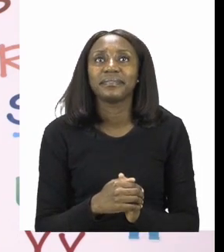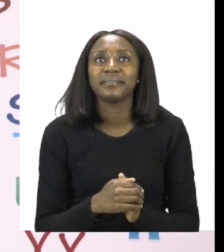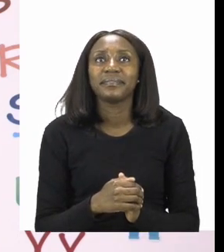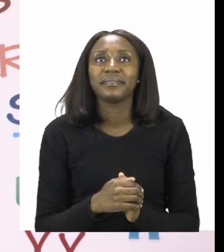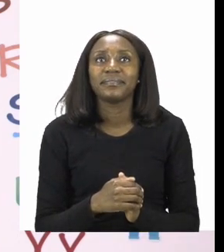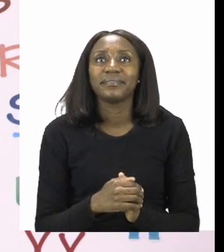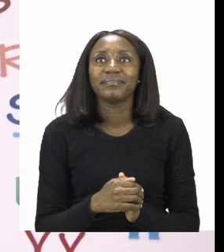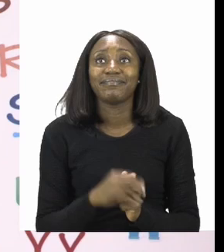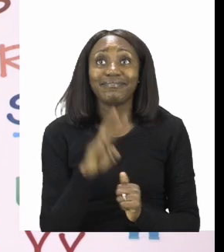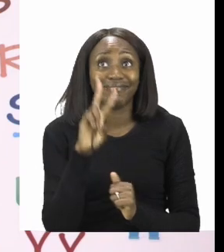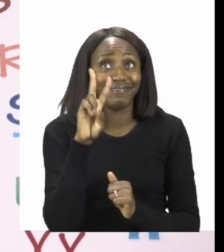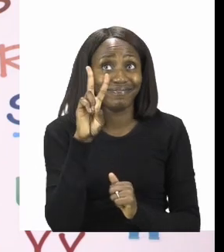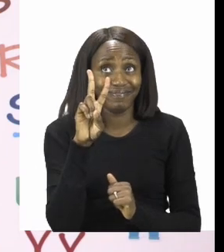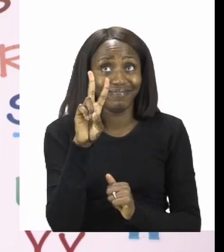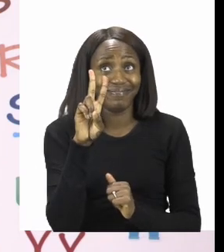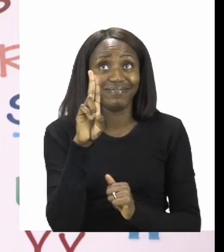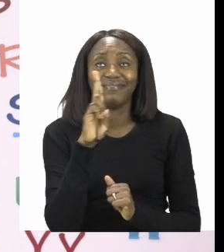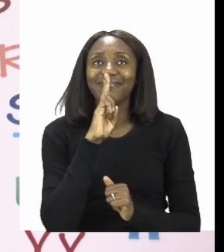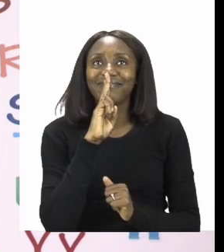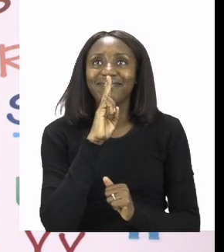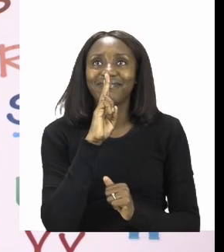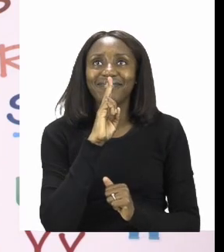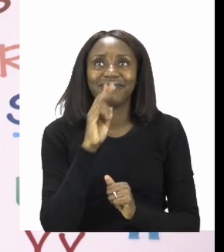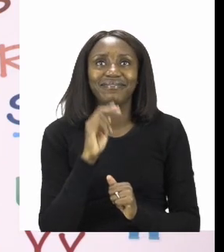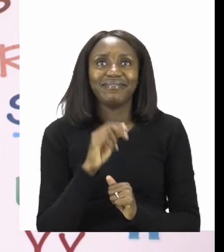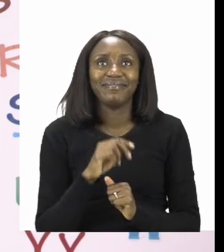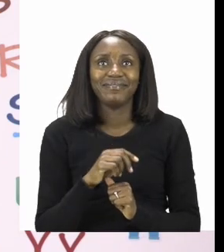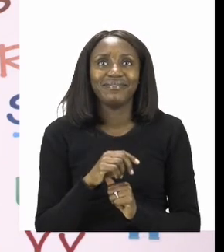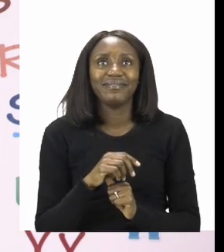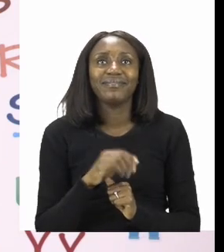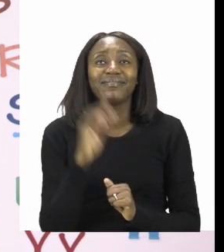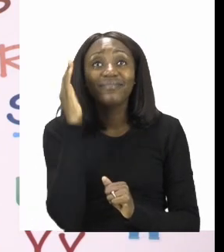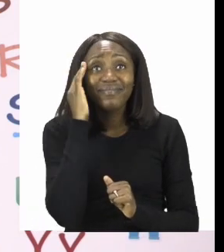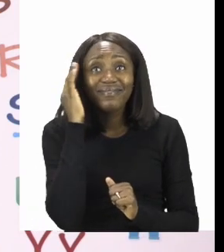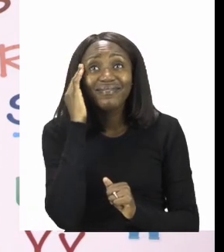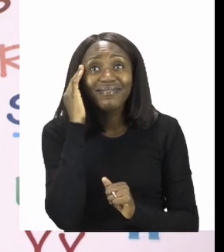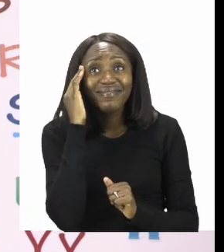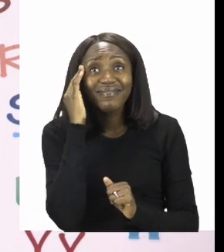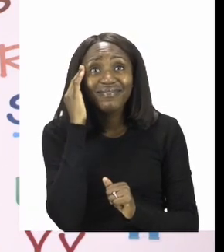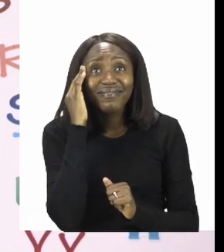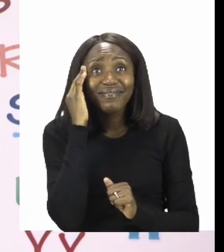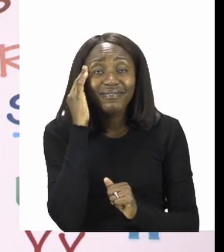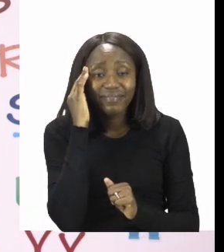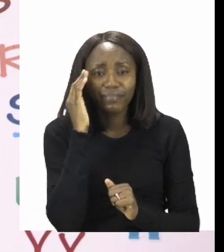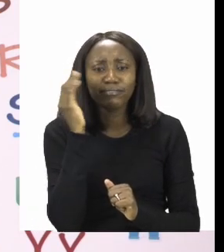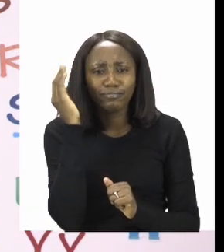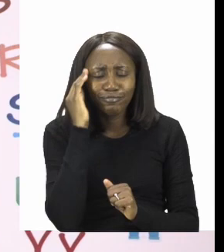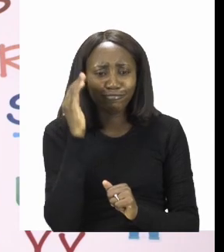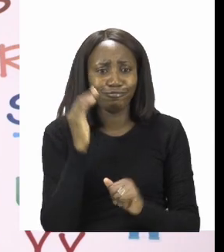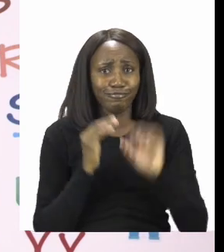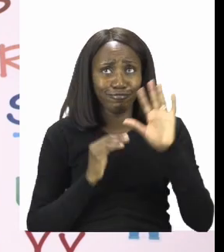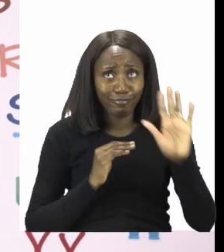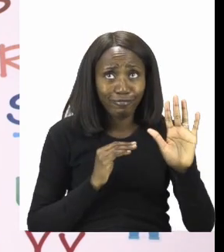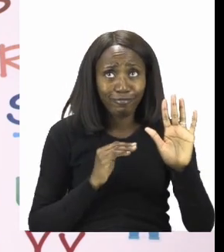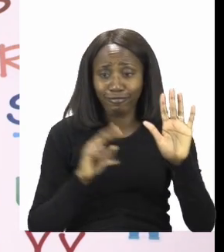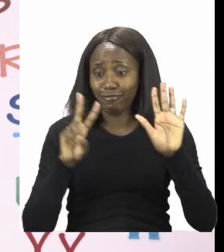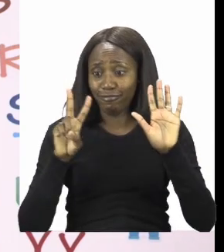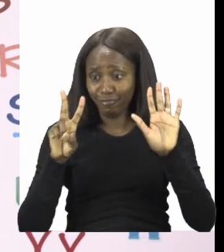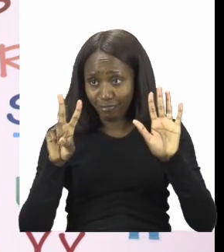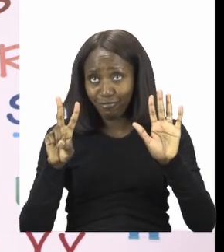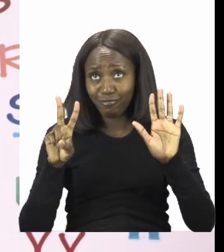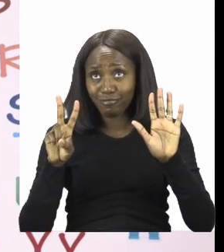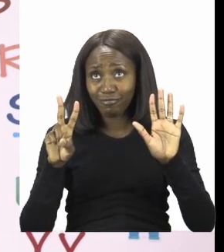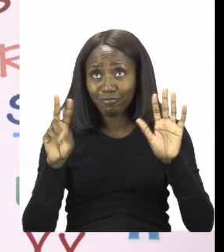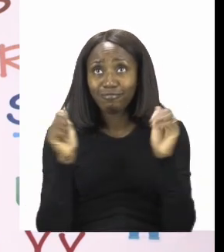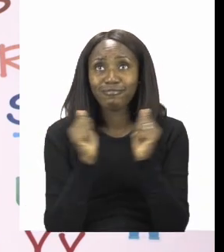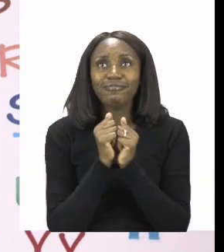is 2. Now we know that if you put 5 and 2 together,